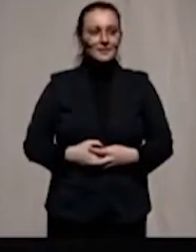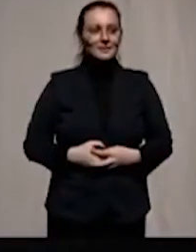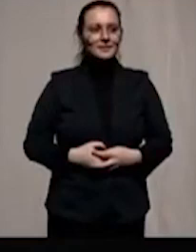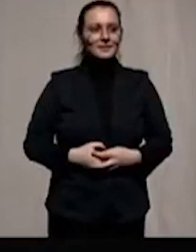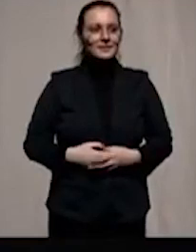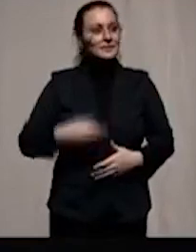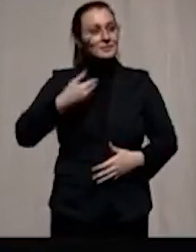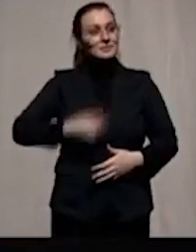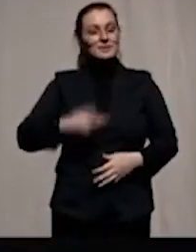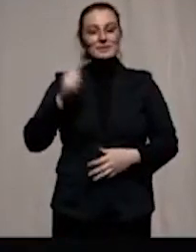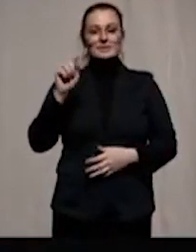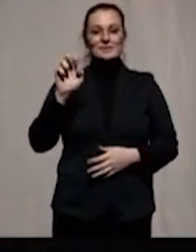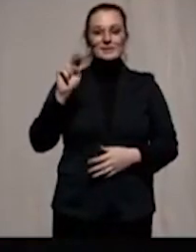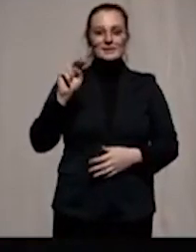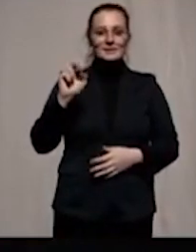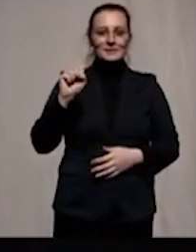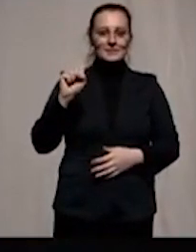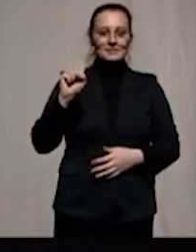I'm Tennessee.